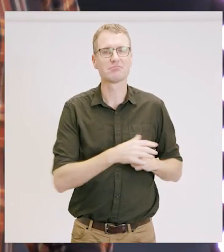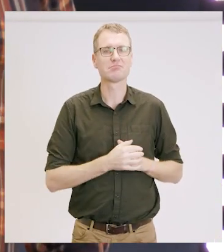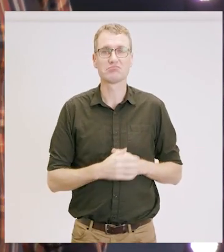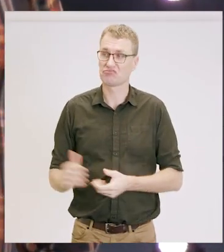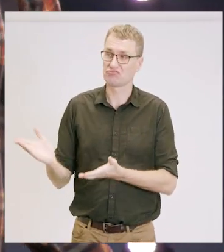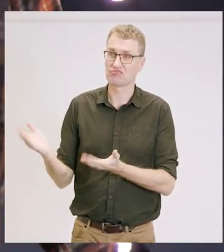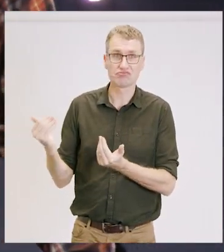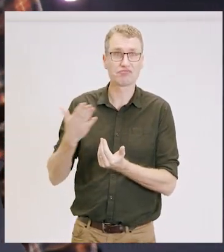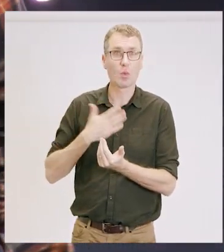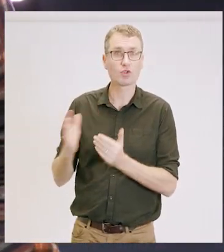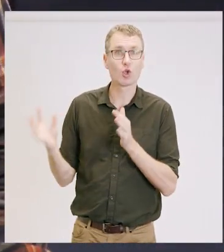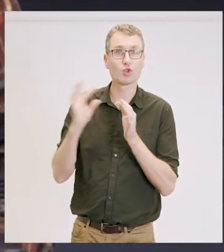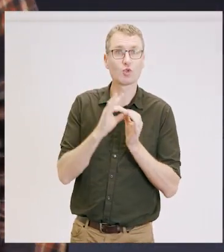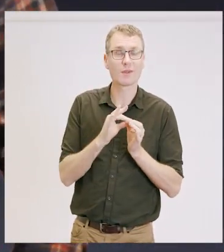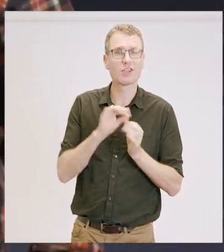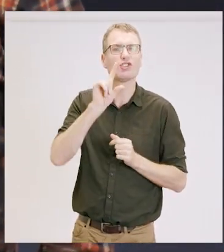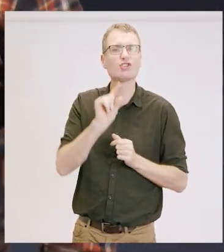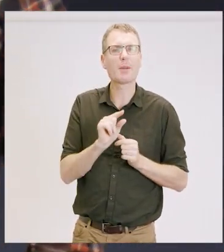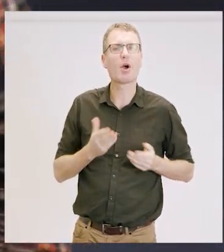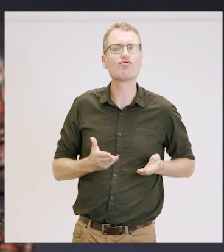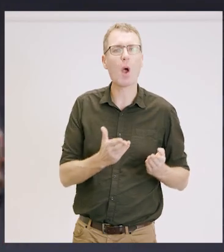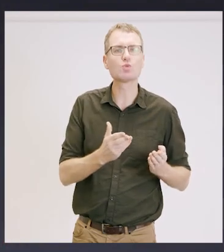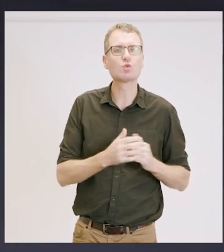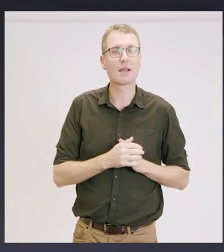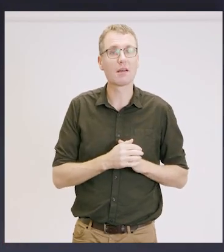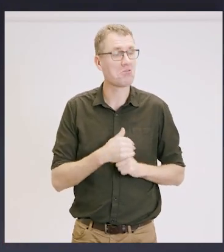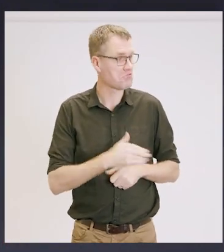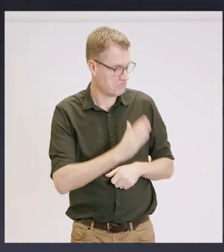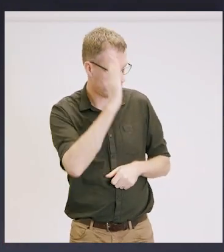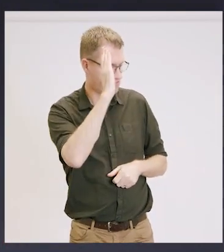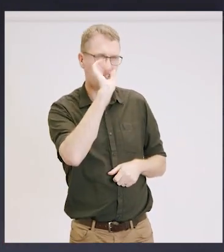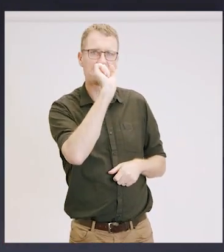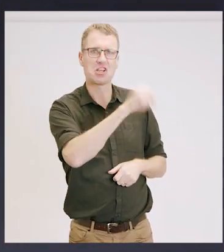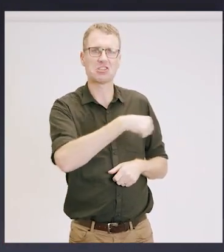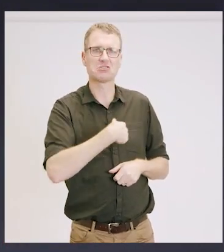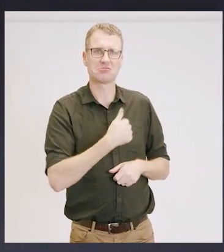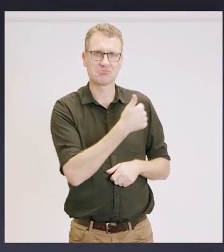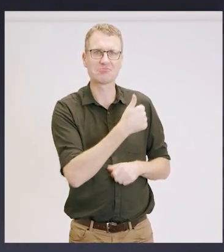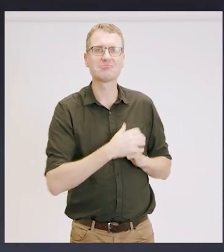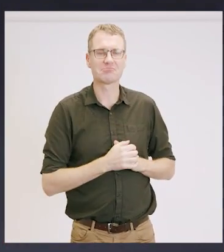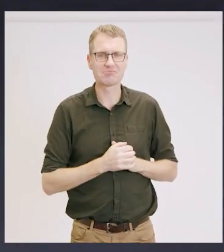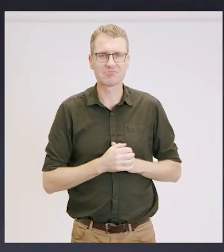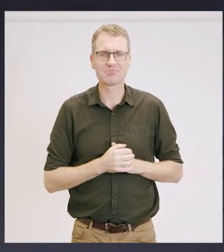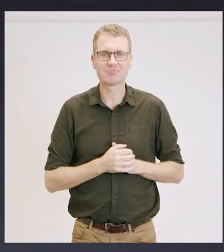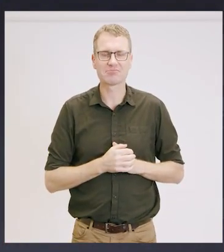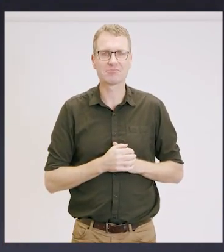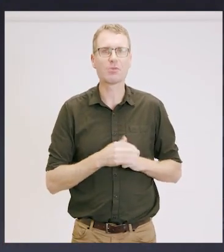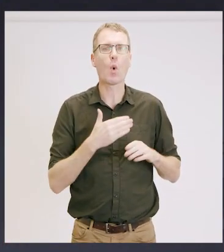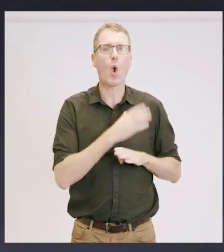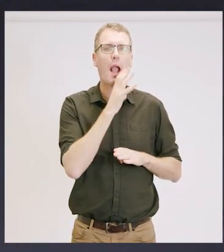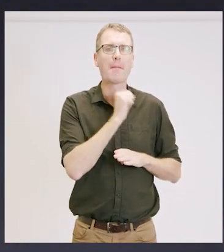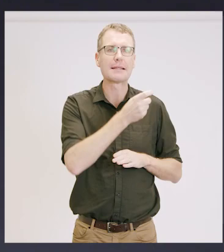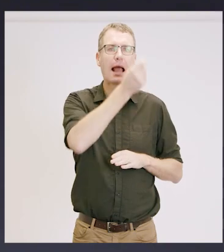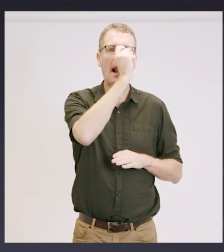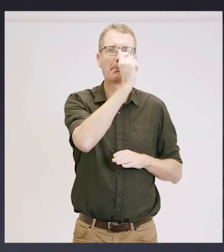roast meals there, and they live near one. So they said, hey, would you like to come to a workingmen's club with us and we'll have a cheap roast meal? And I was put